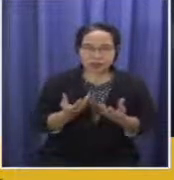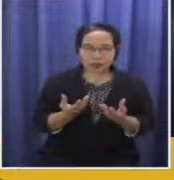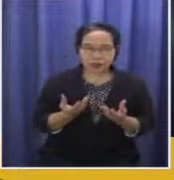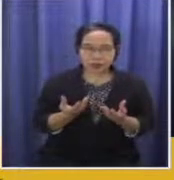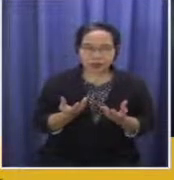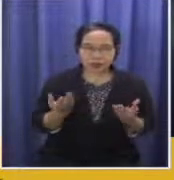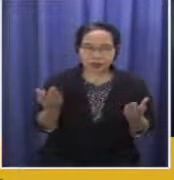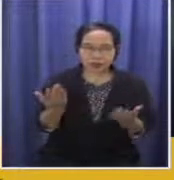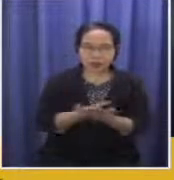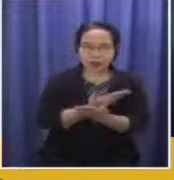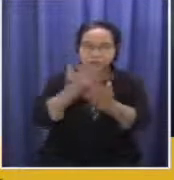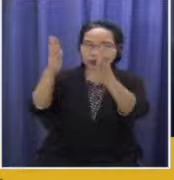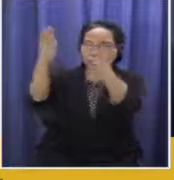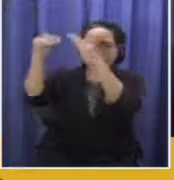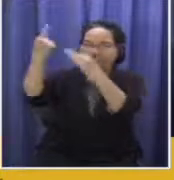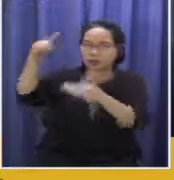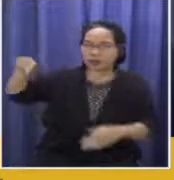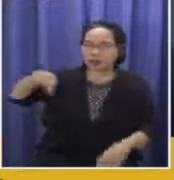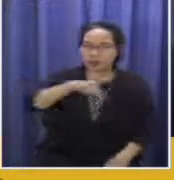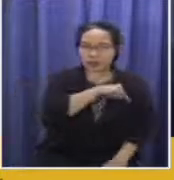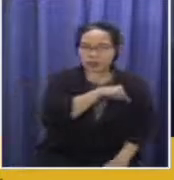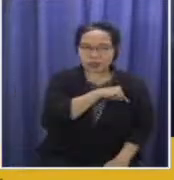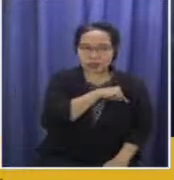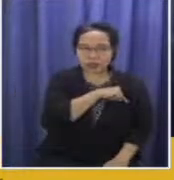new hope for us,